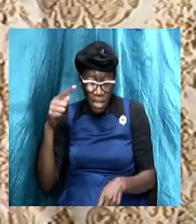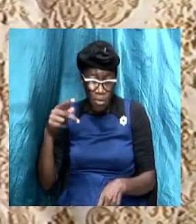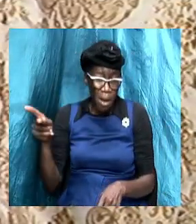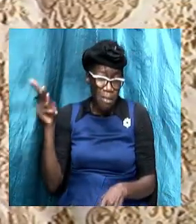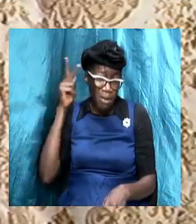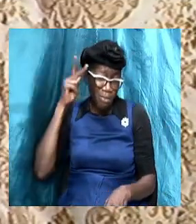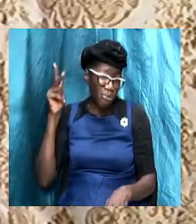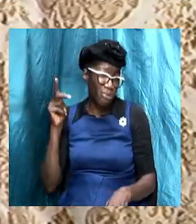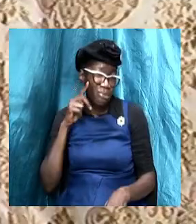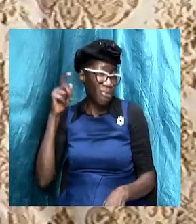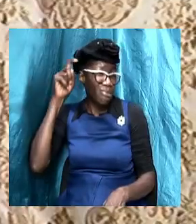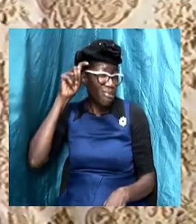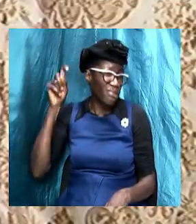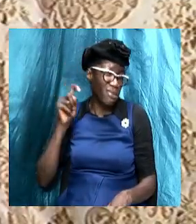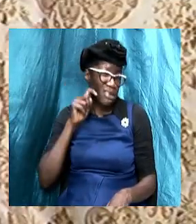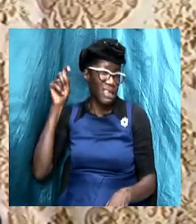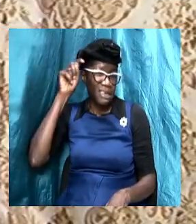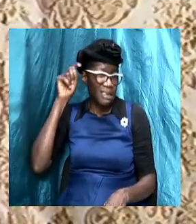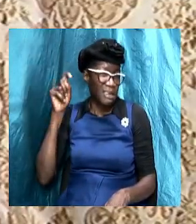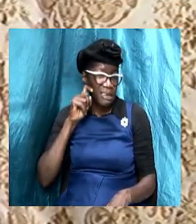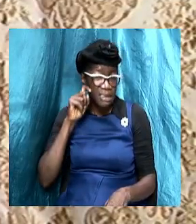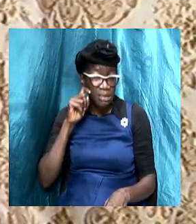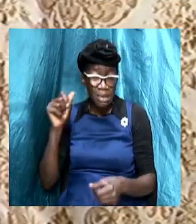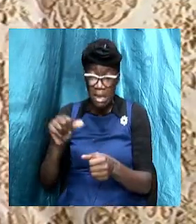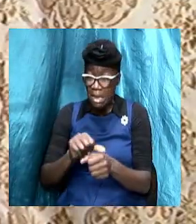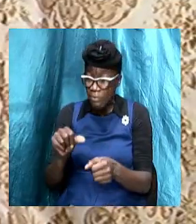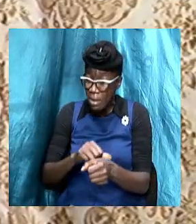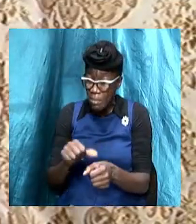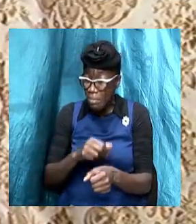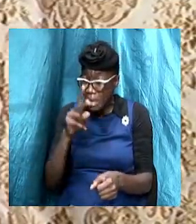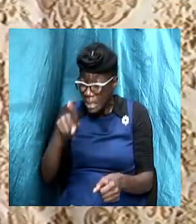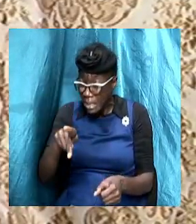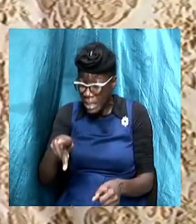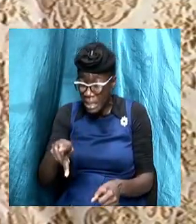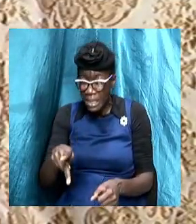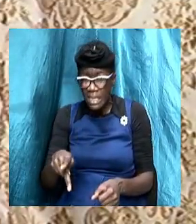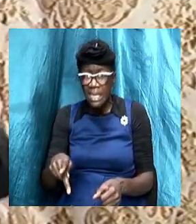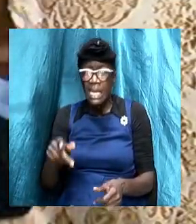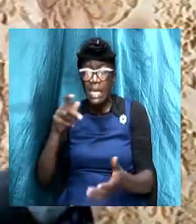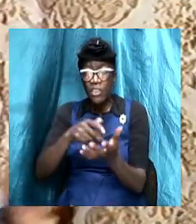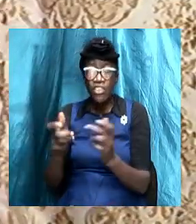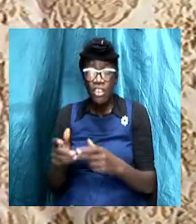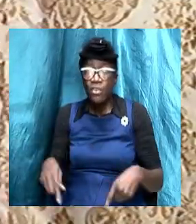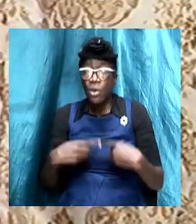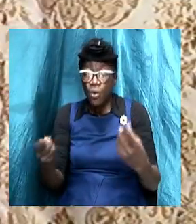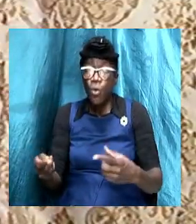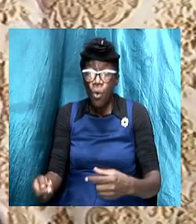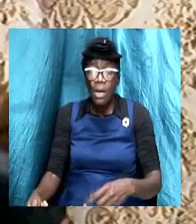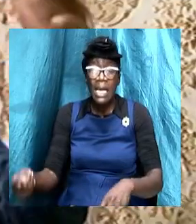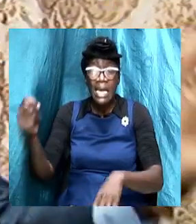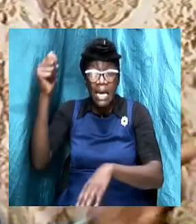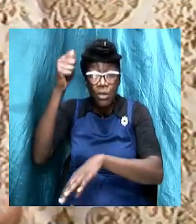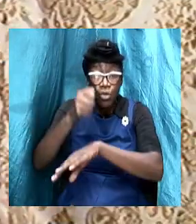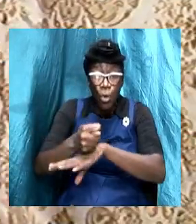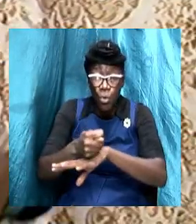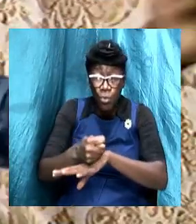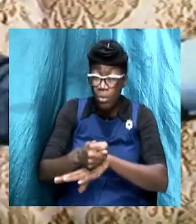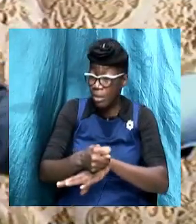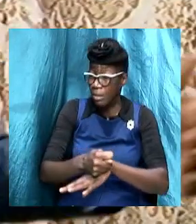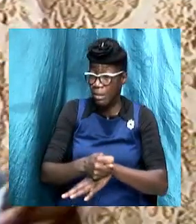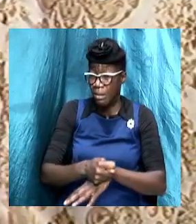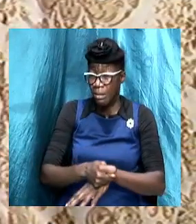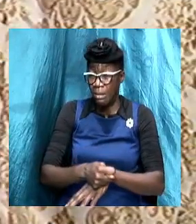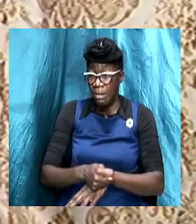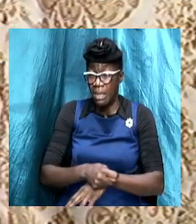when everybody gave upon you, Jesus will go in a town, in a place, amen, in Samaria. He